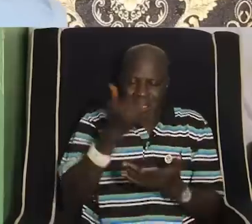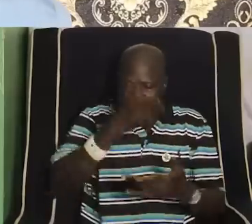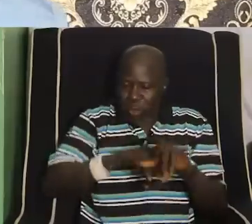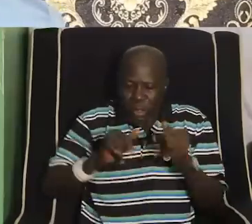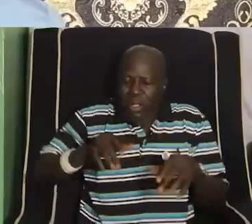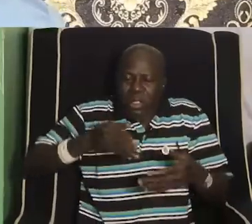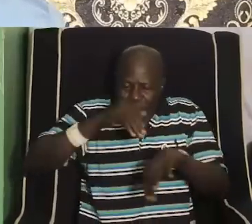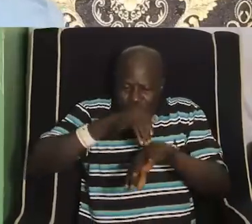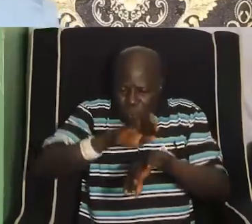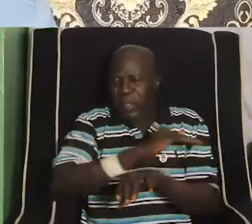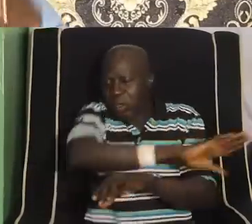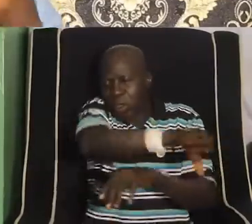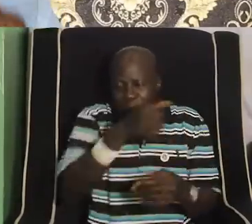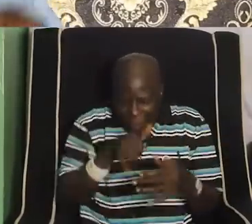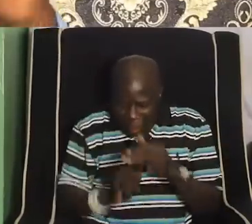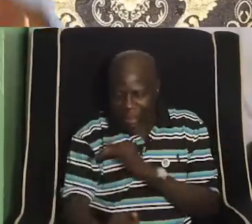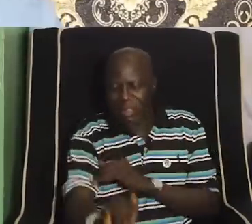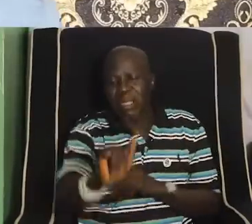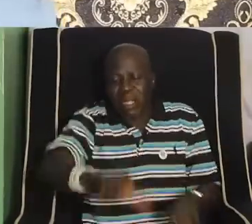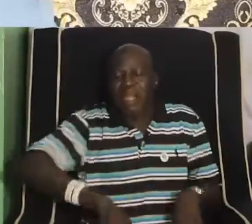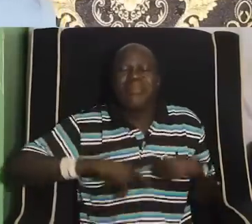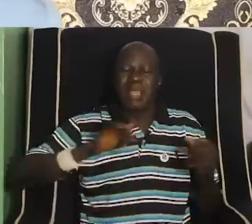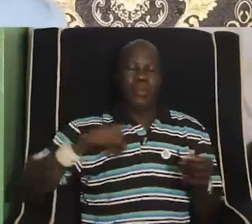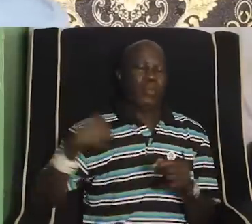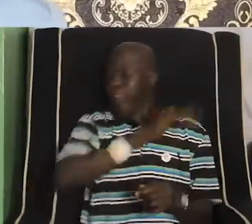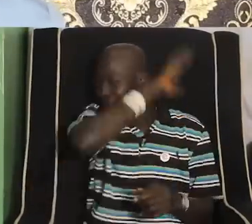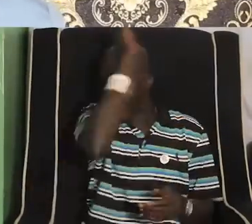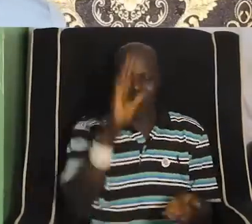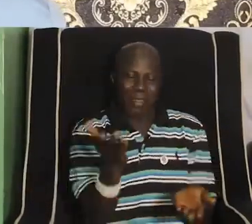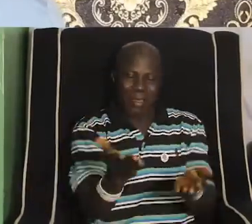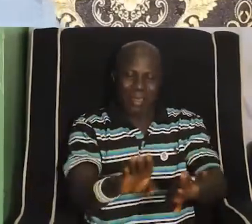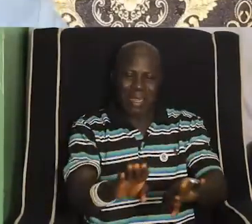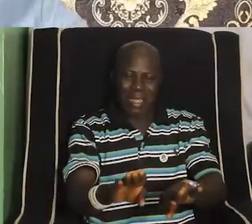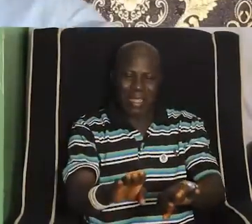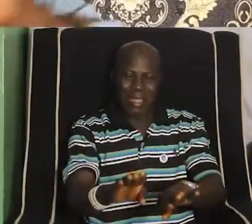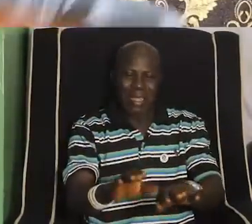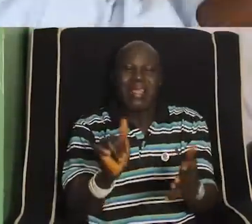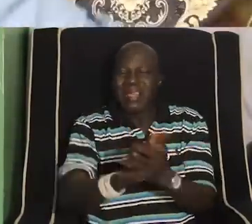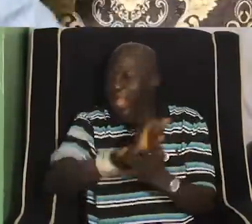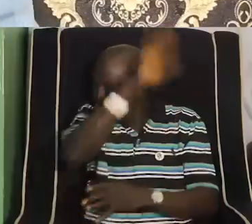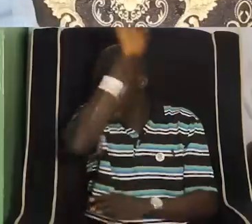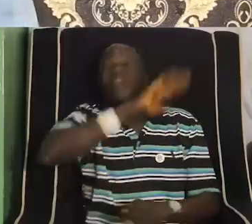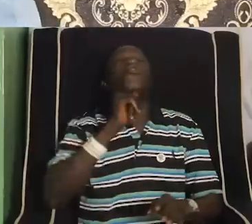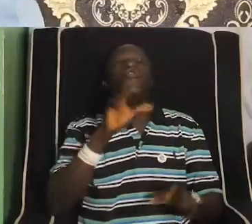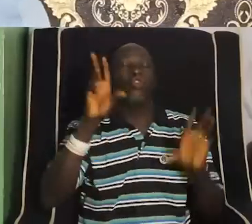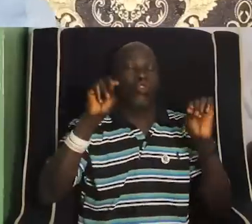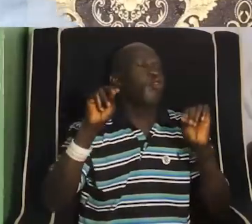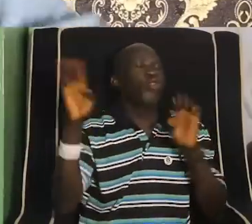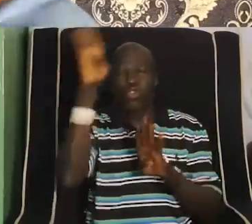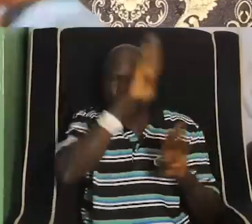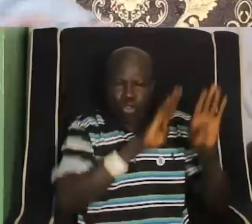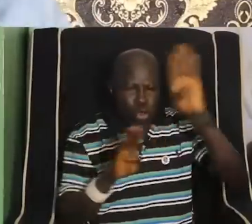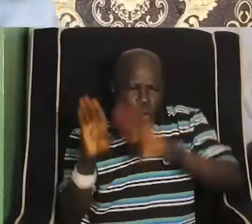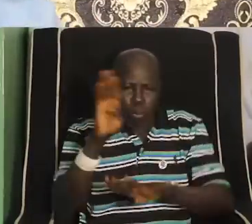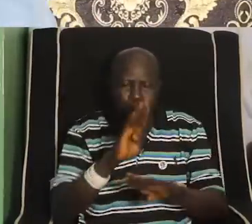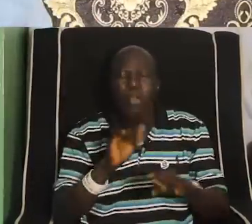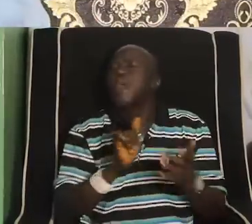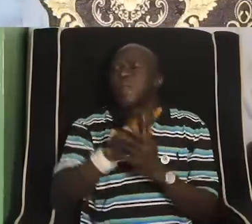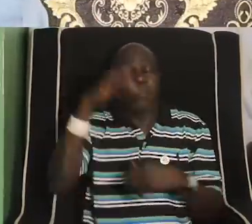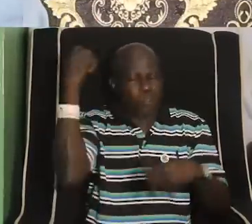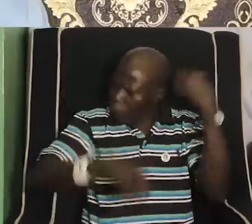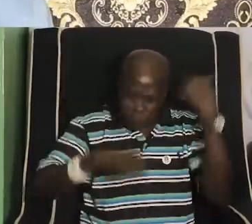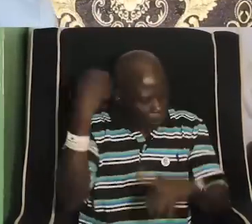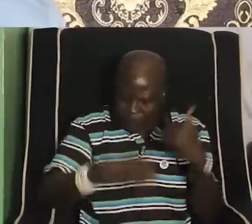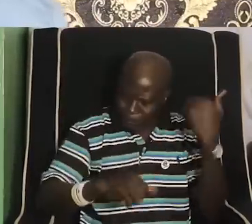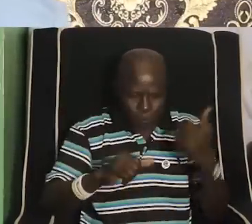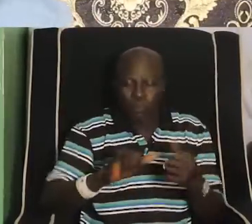tó jẹ́ ilé ayérayé. Where you will not die. Ibi tí o ti kun lè kú rárá. Níbi tí o ti sí ìpọ́njú. Where there is no affliction. No tribulation. Kò sí